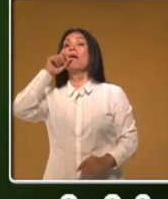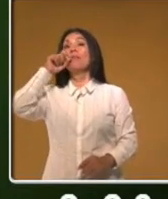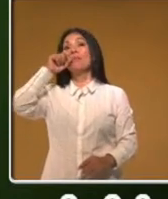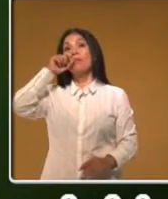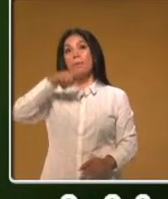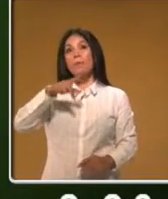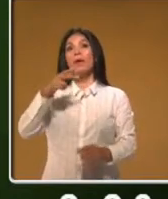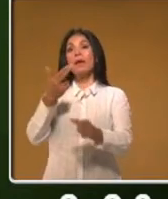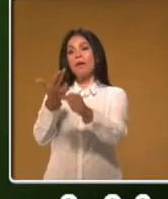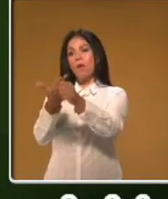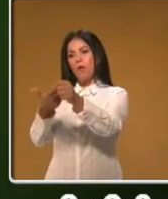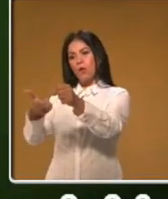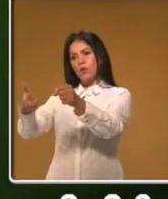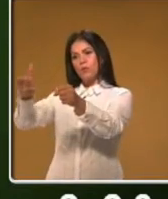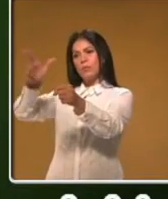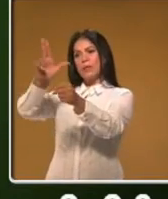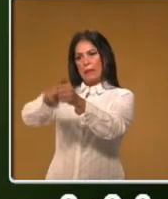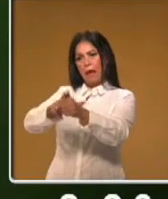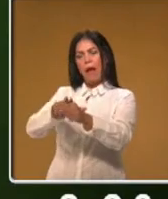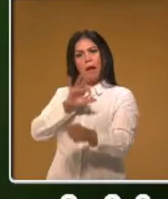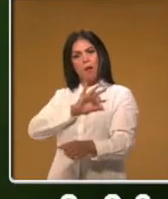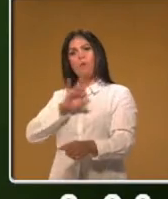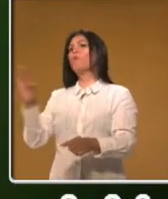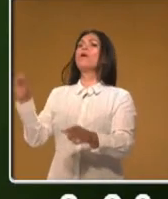the doctor, waiting for the doctor.